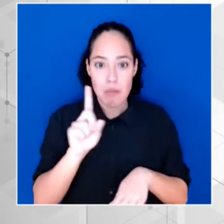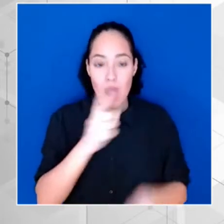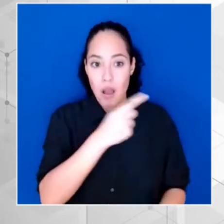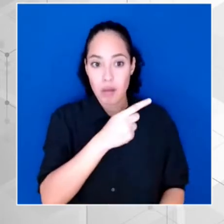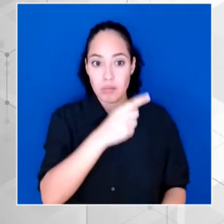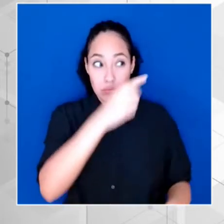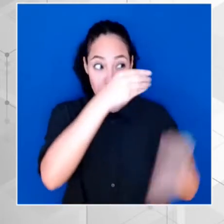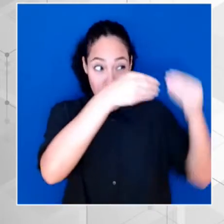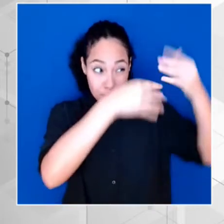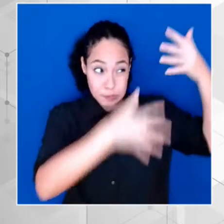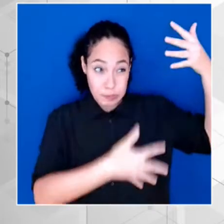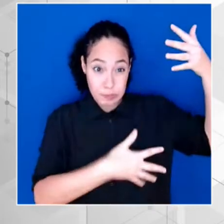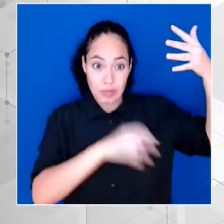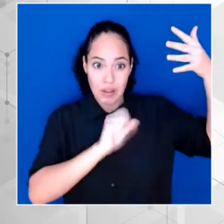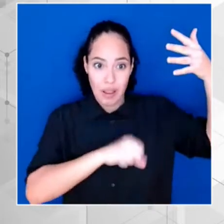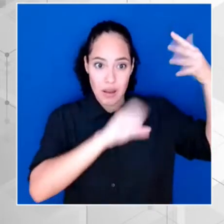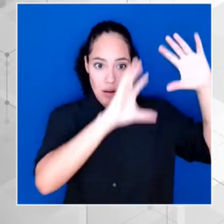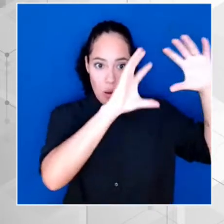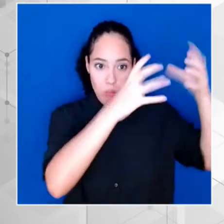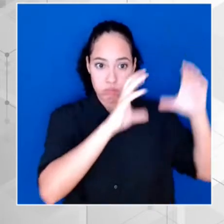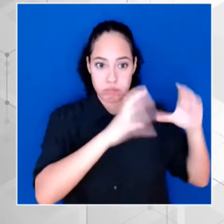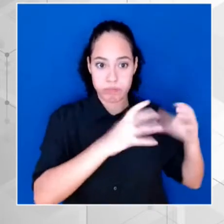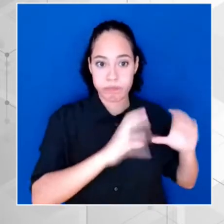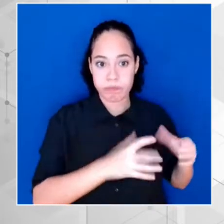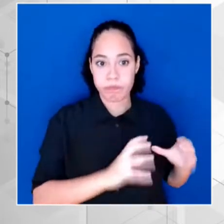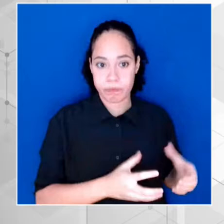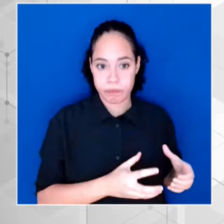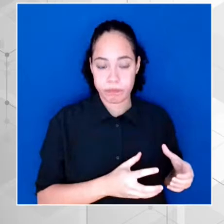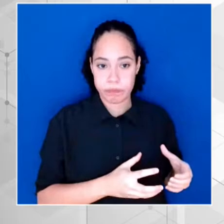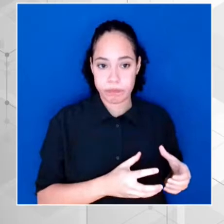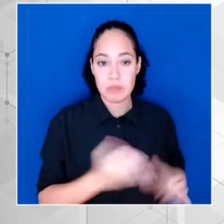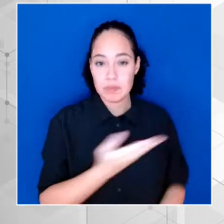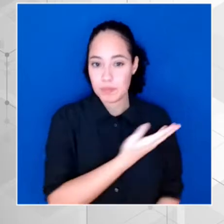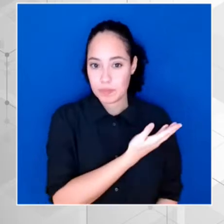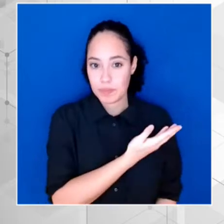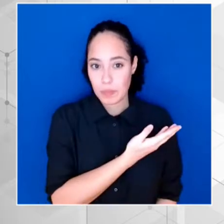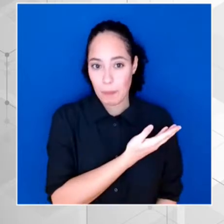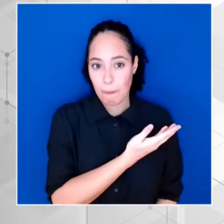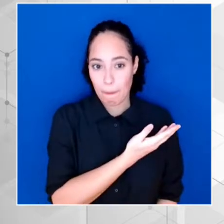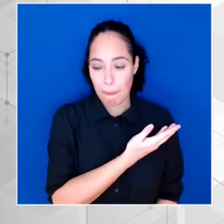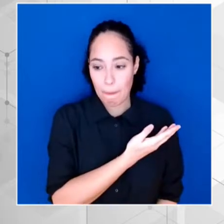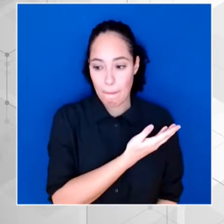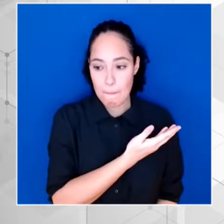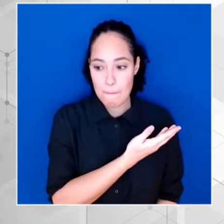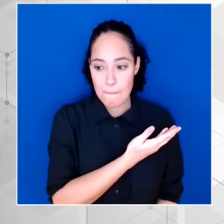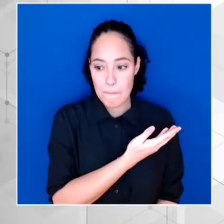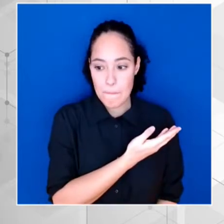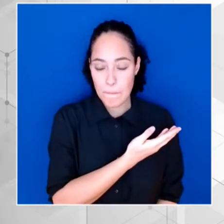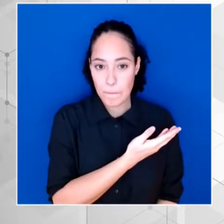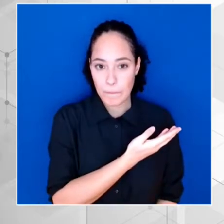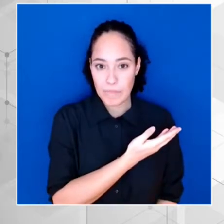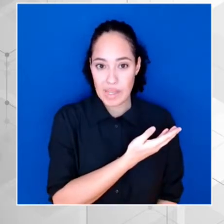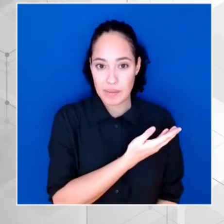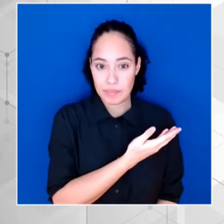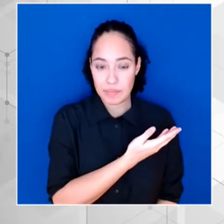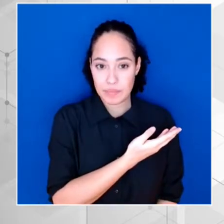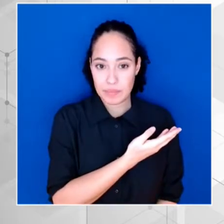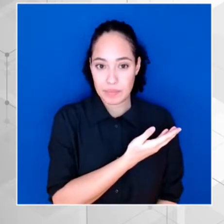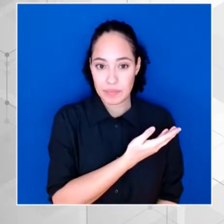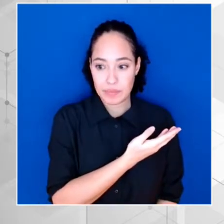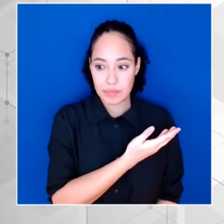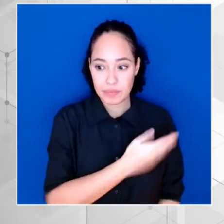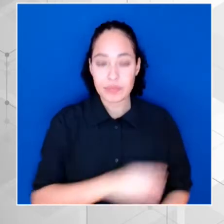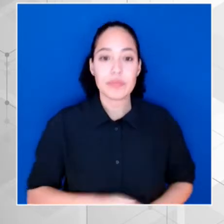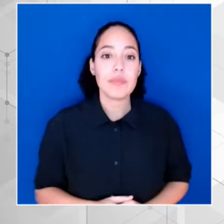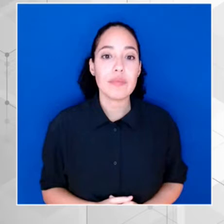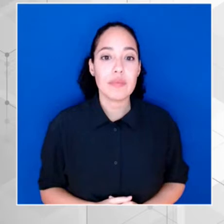So here are some of the main categories with some brief points for the challenges in each area. You can see here some things may be more